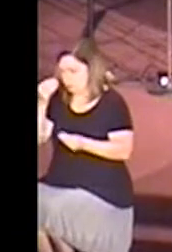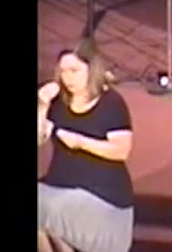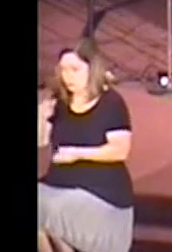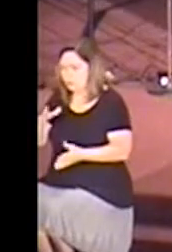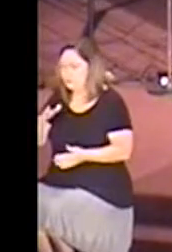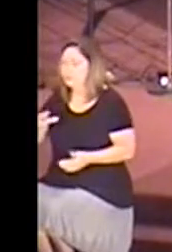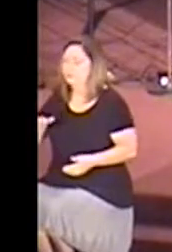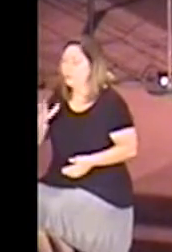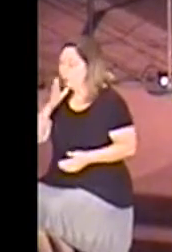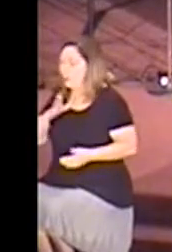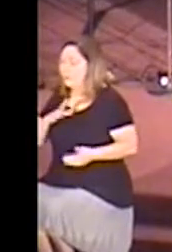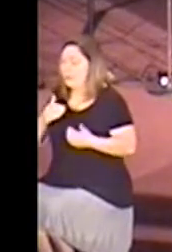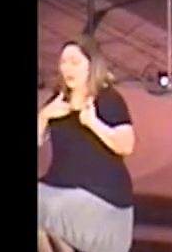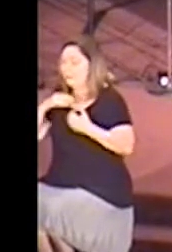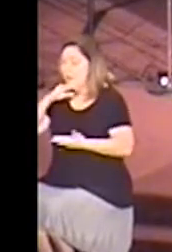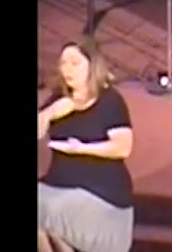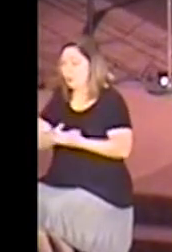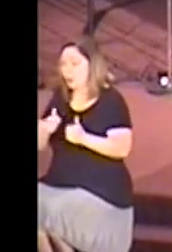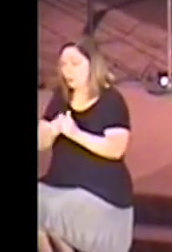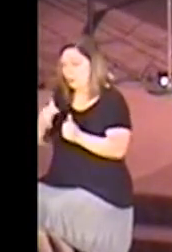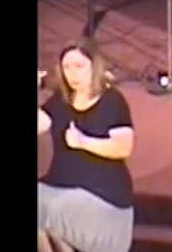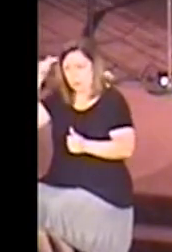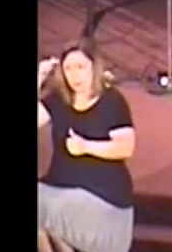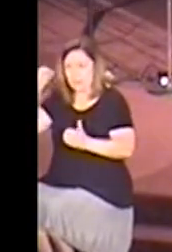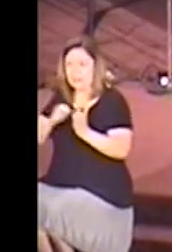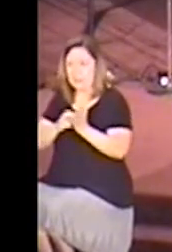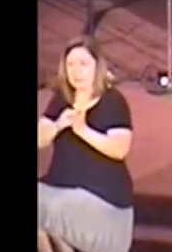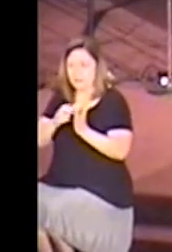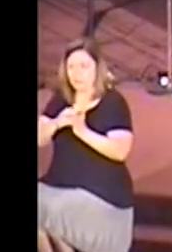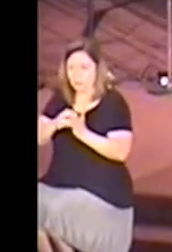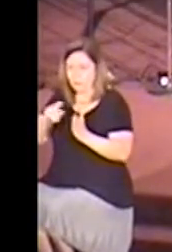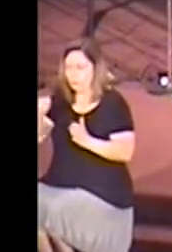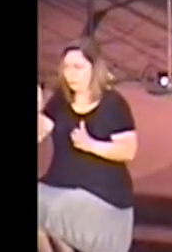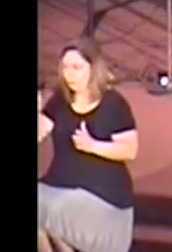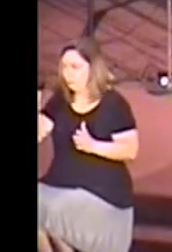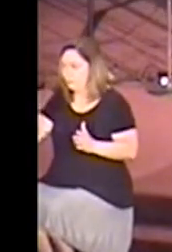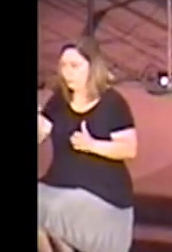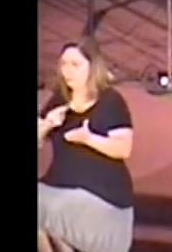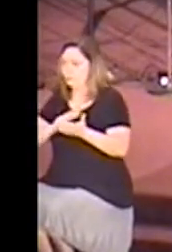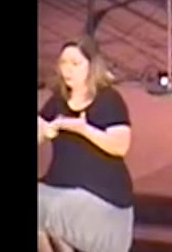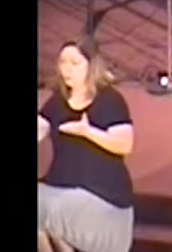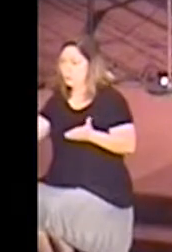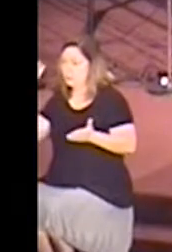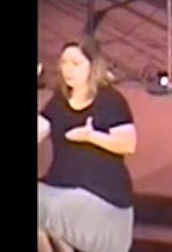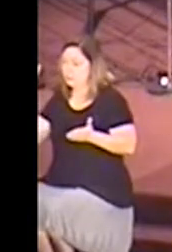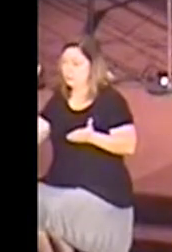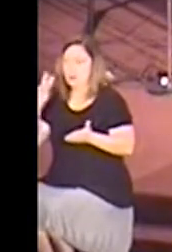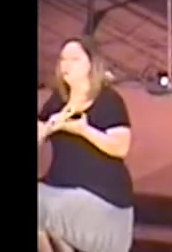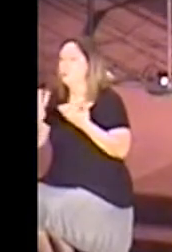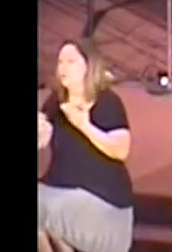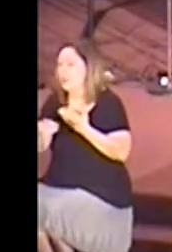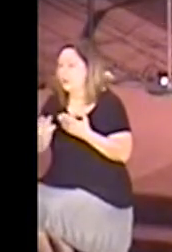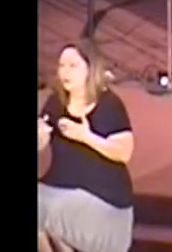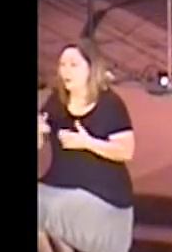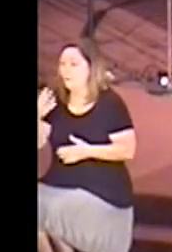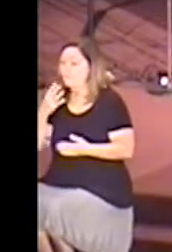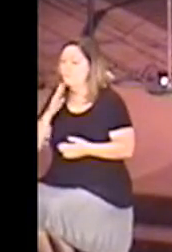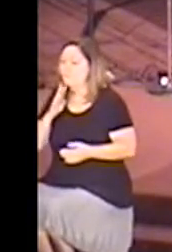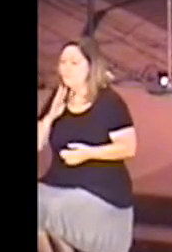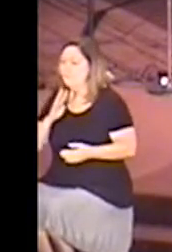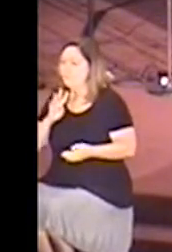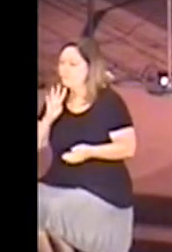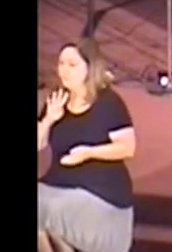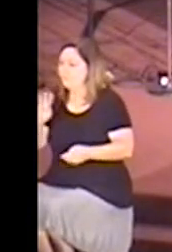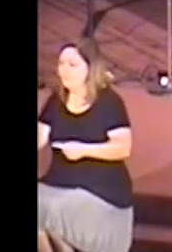tumor. 2 weeks later, there's a picture up on the screen. 2 weeks later, their four-year-old son was diagnosed with the